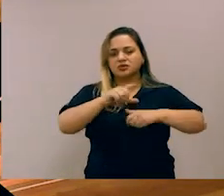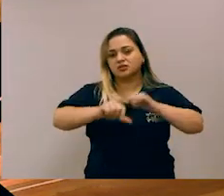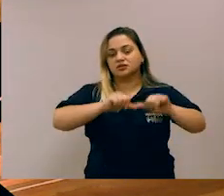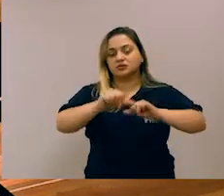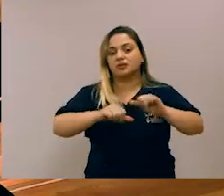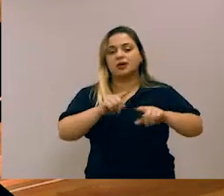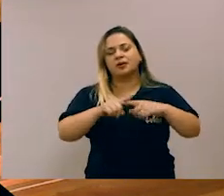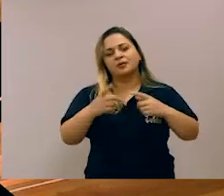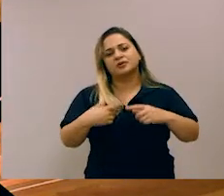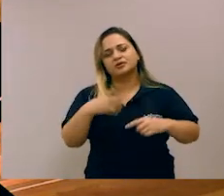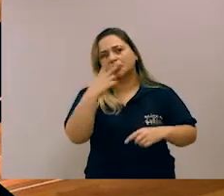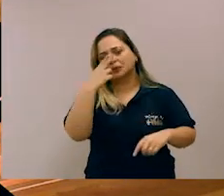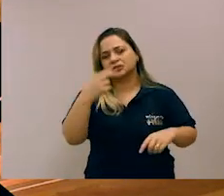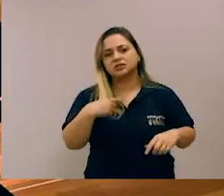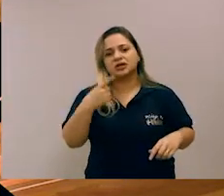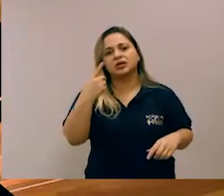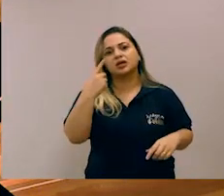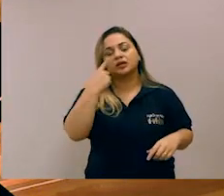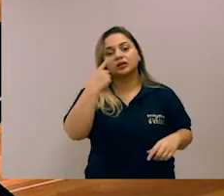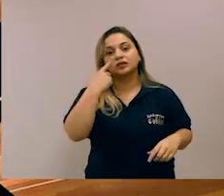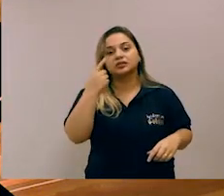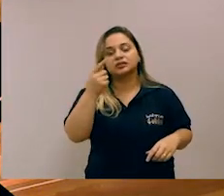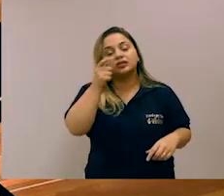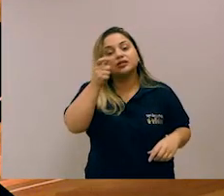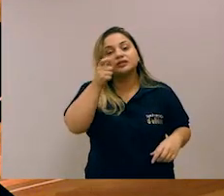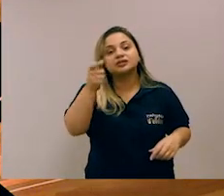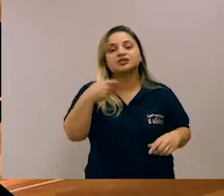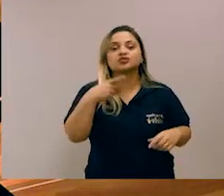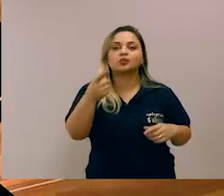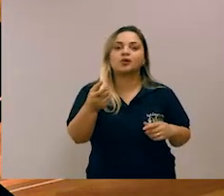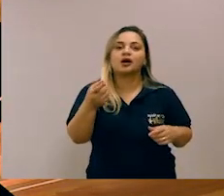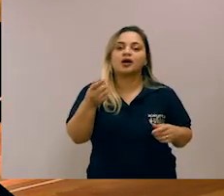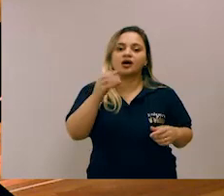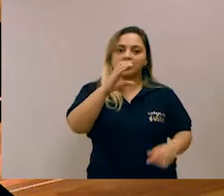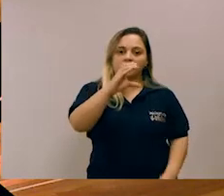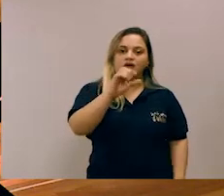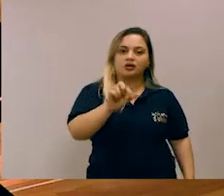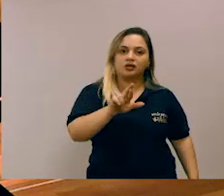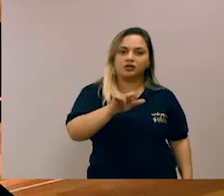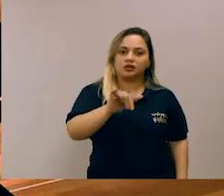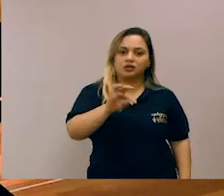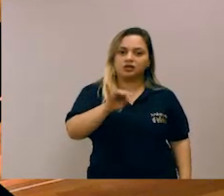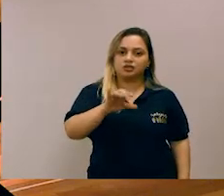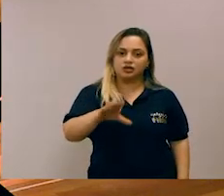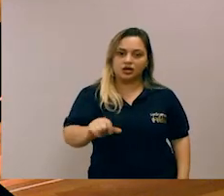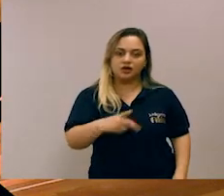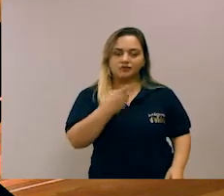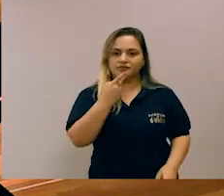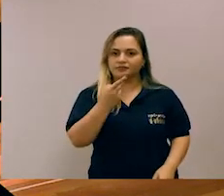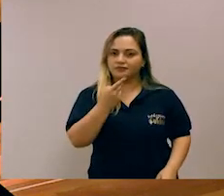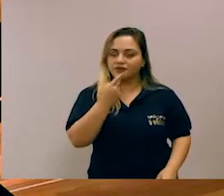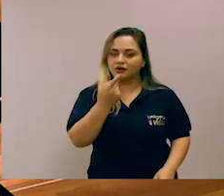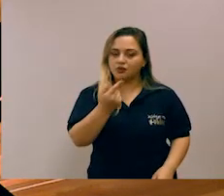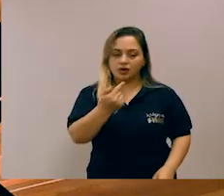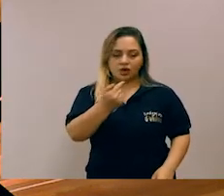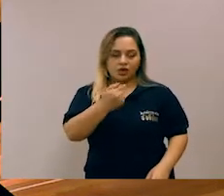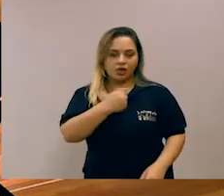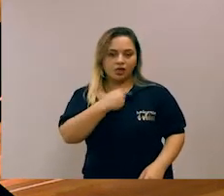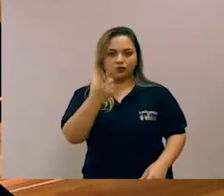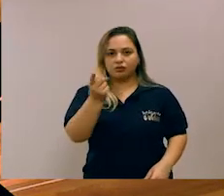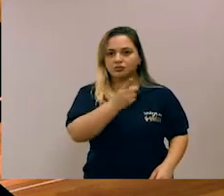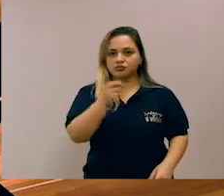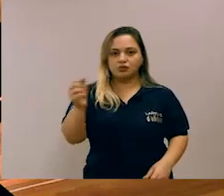But one of the things that I called my attention was the criticism to the language, that the language was not a